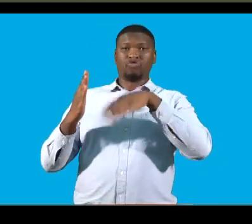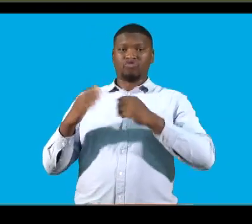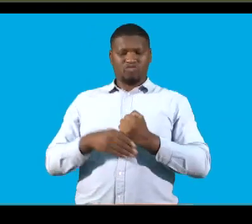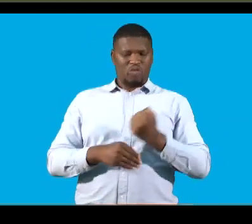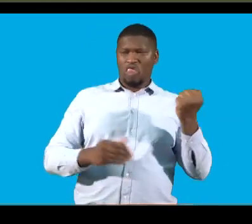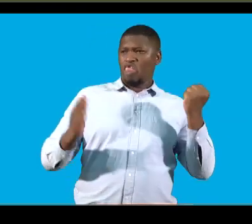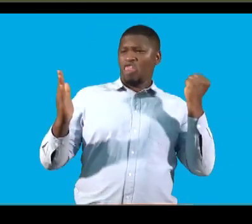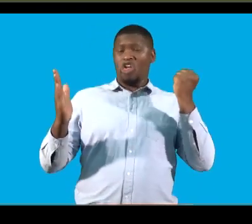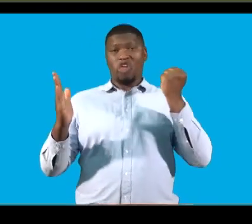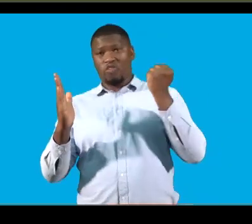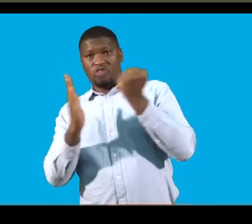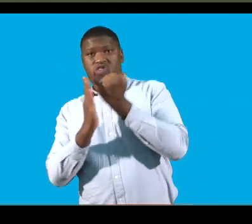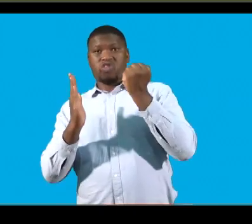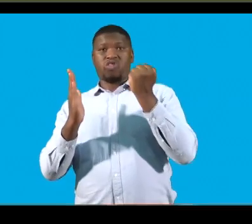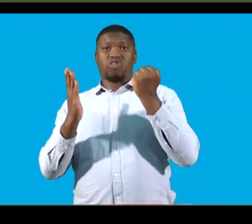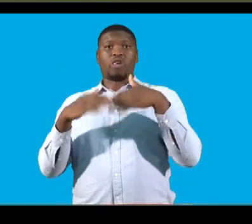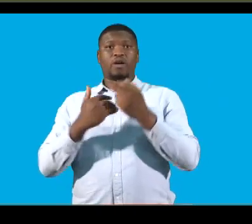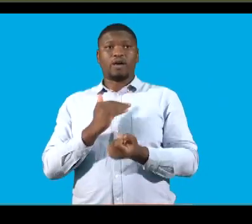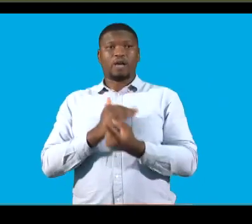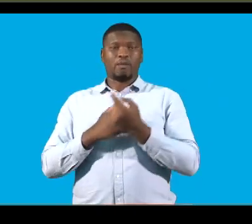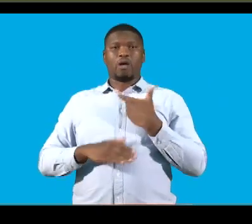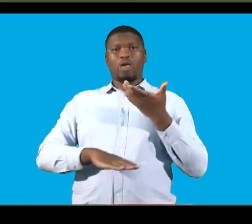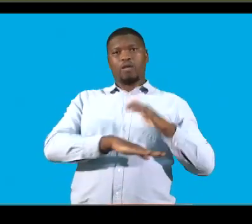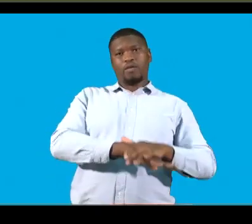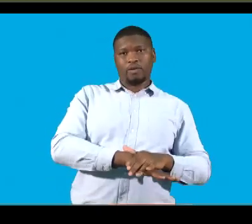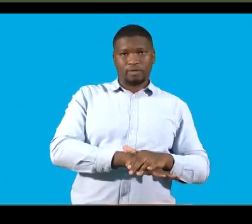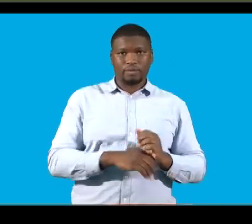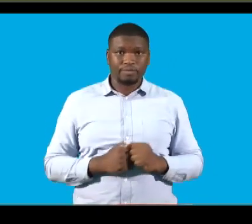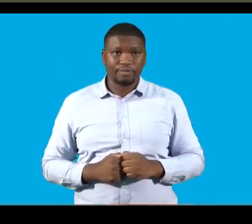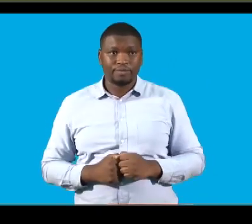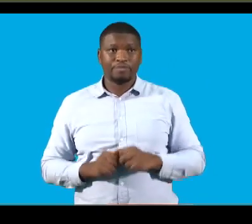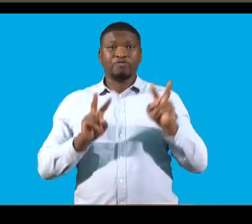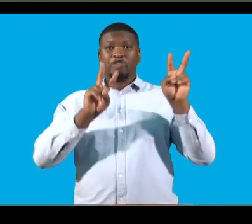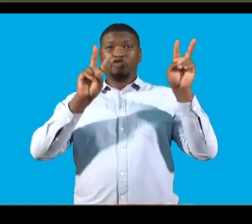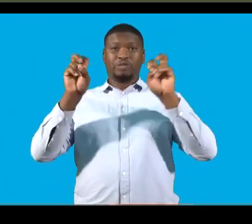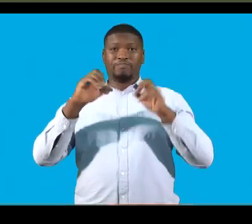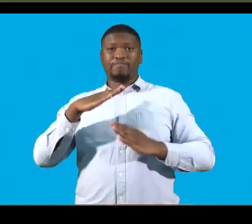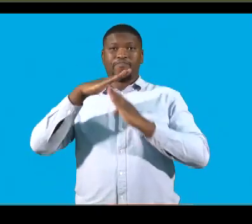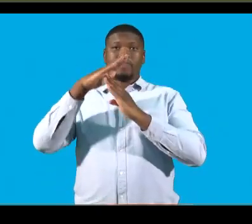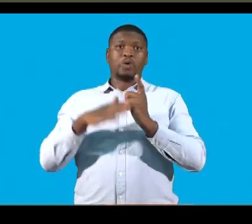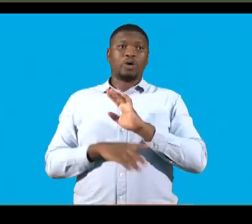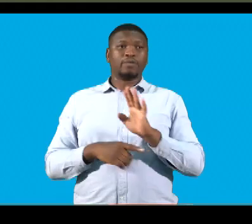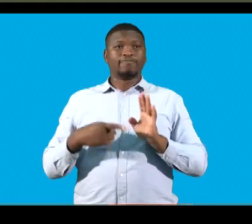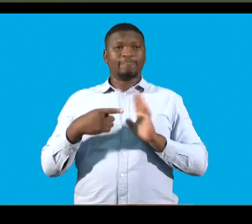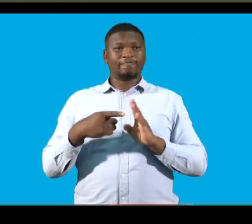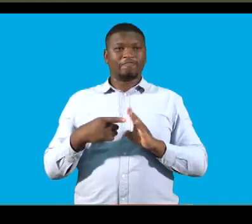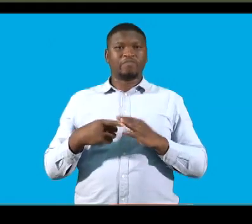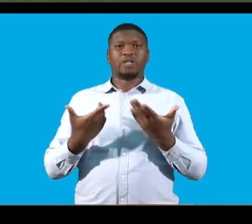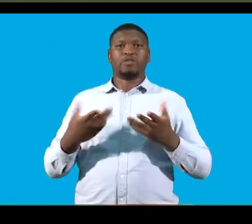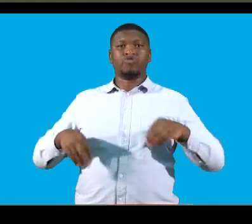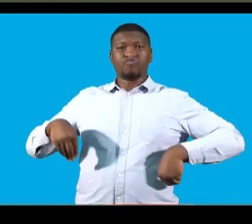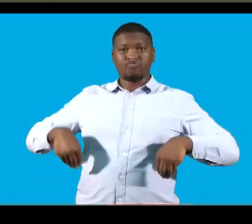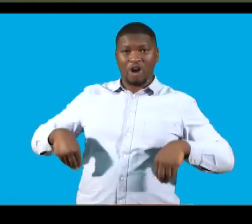painting, which then results in him dying. The major themes are